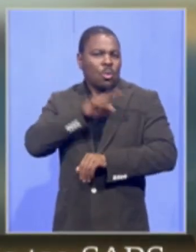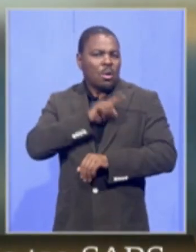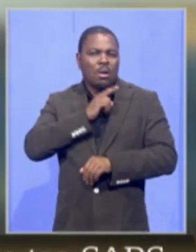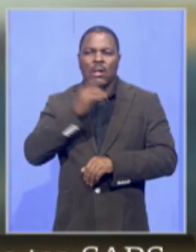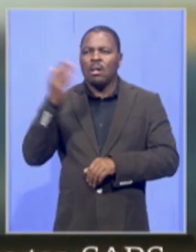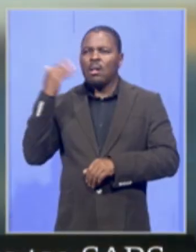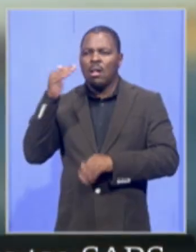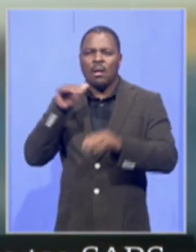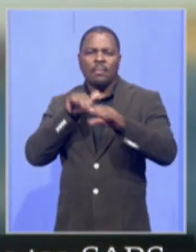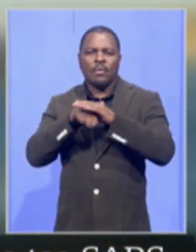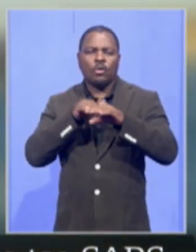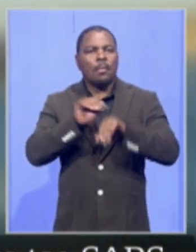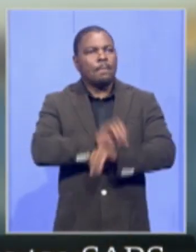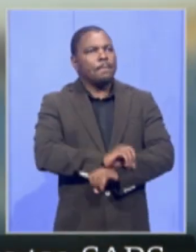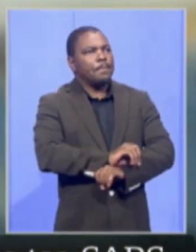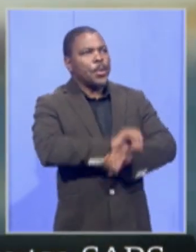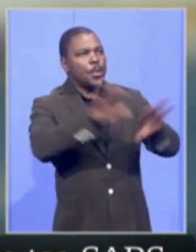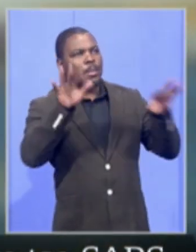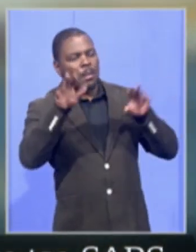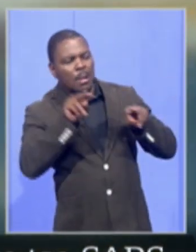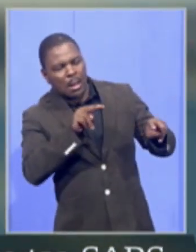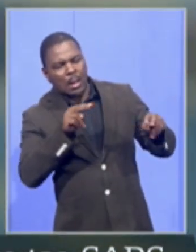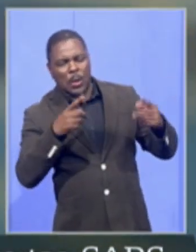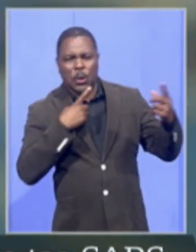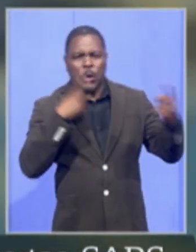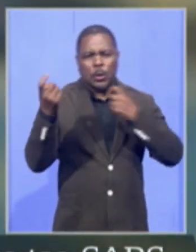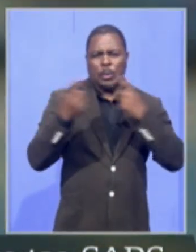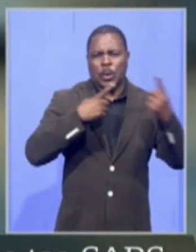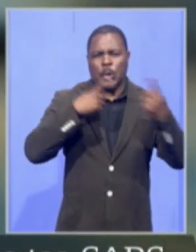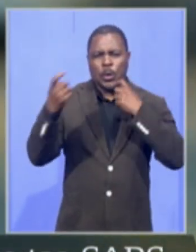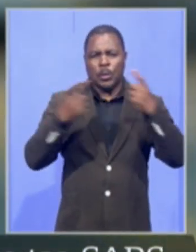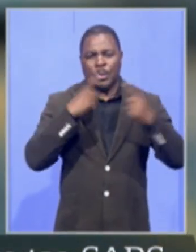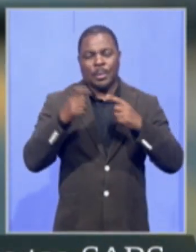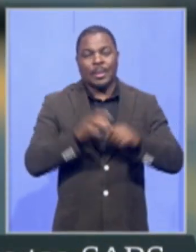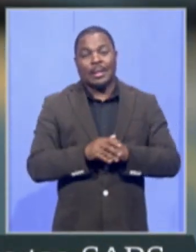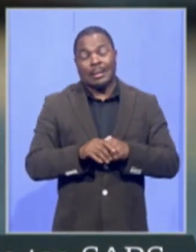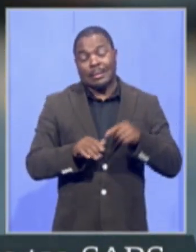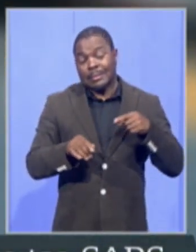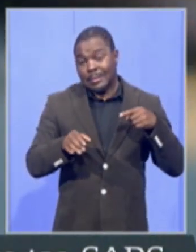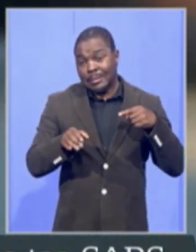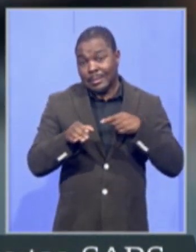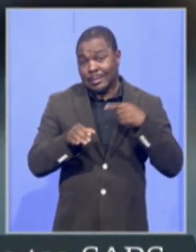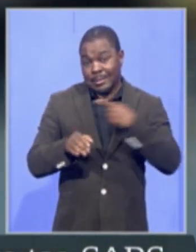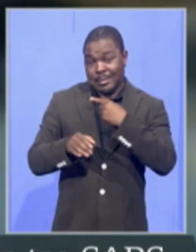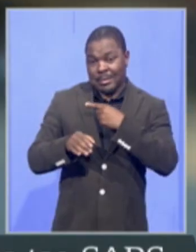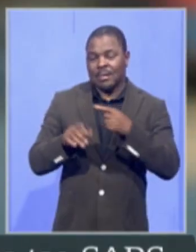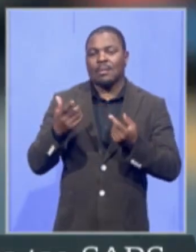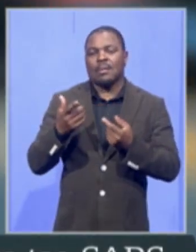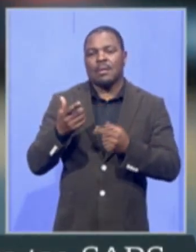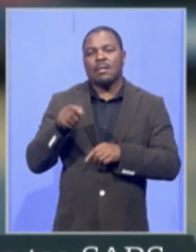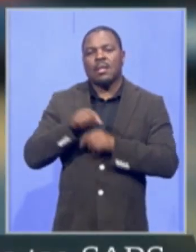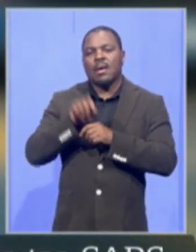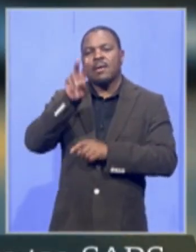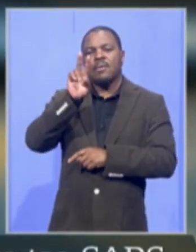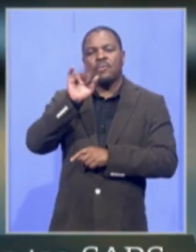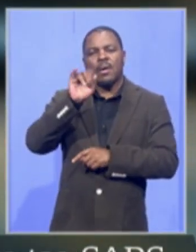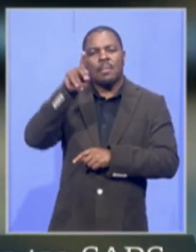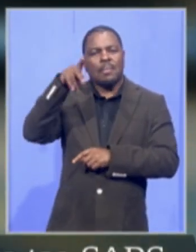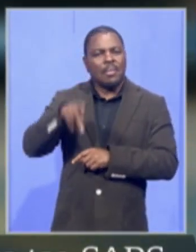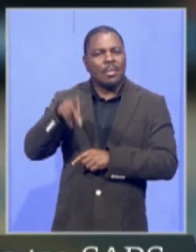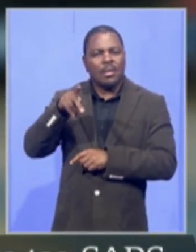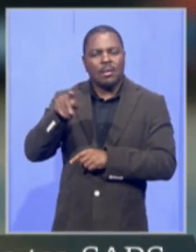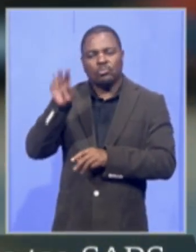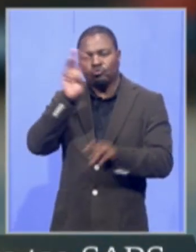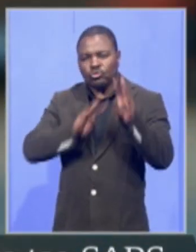ya video e bakileng ditaba di hana fela e ho tlalewang hore e ne le ya ditheo tsa lekala la tshireletso ya bahlomphehi